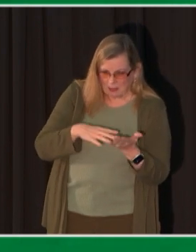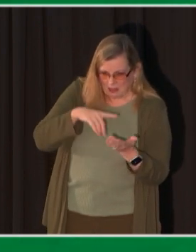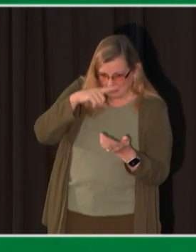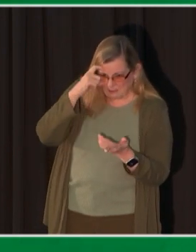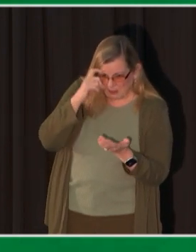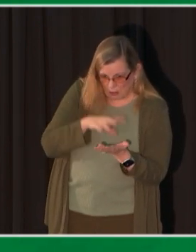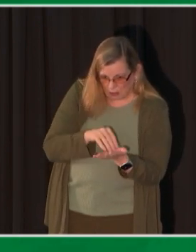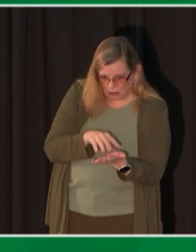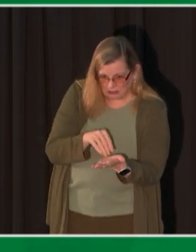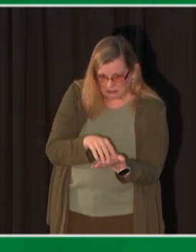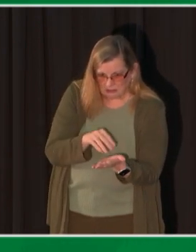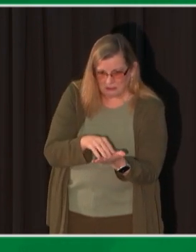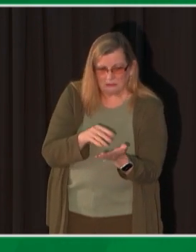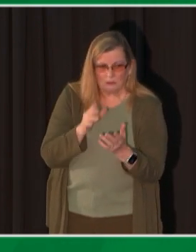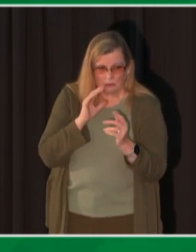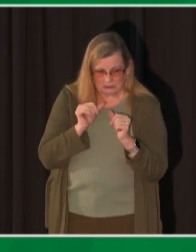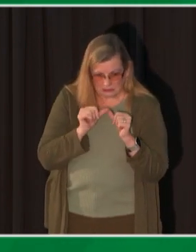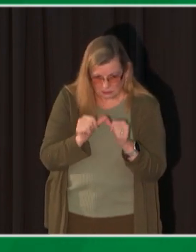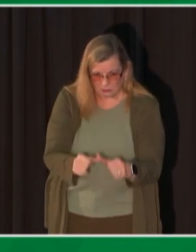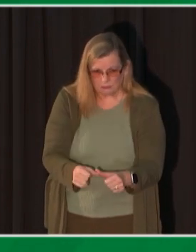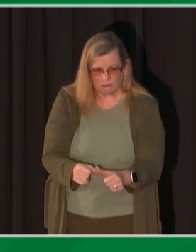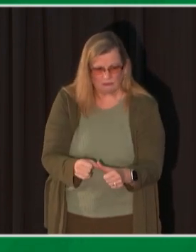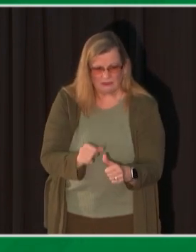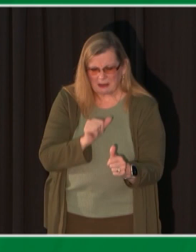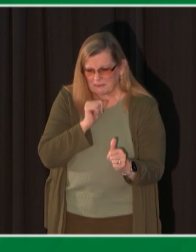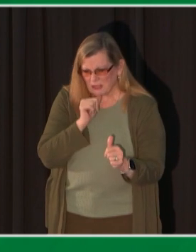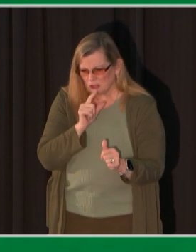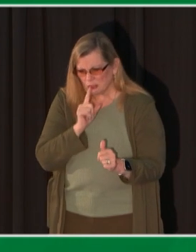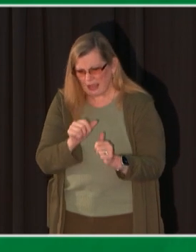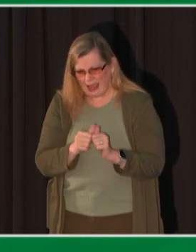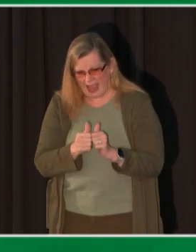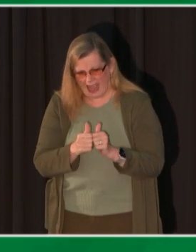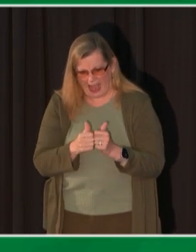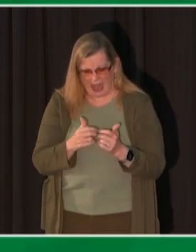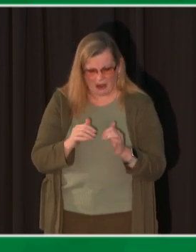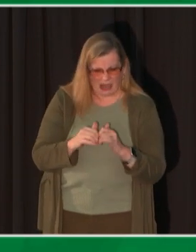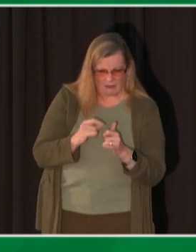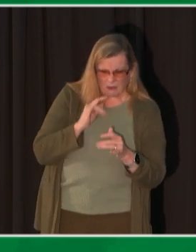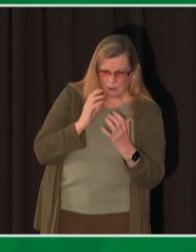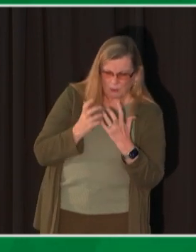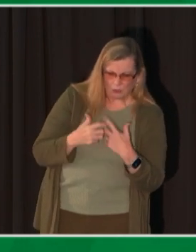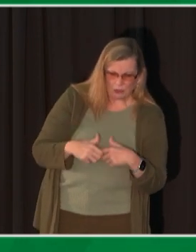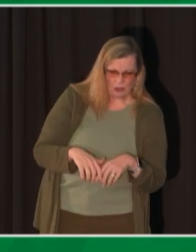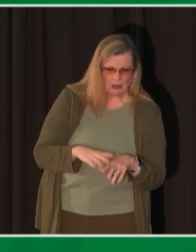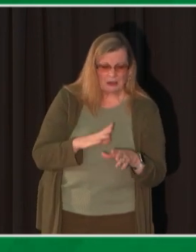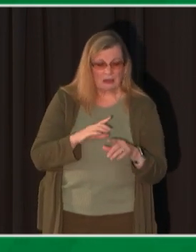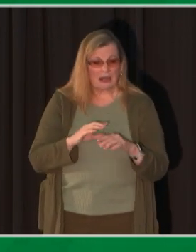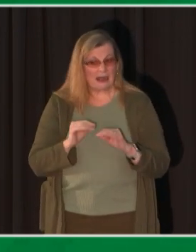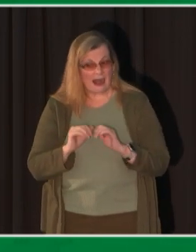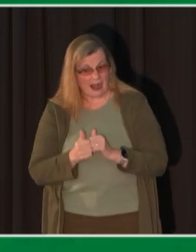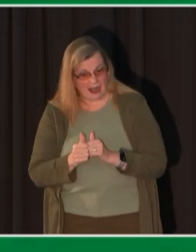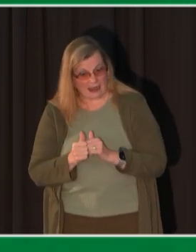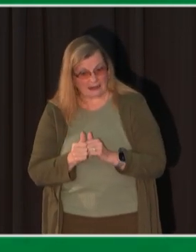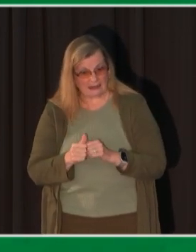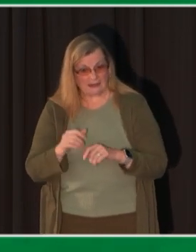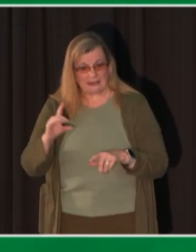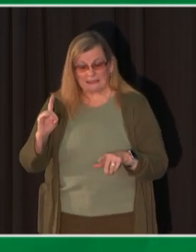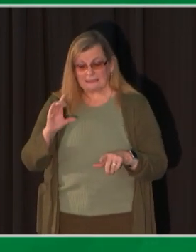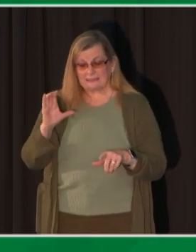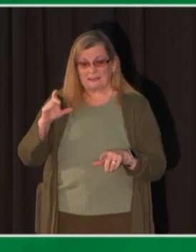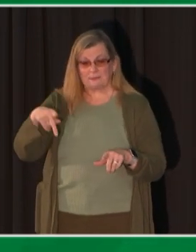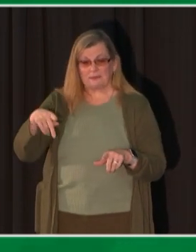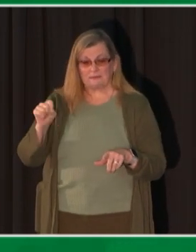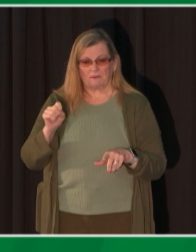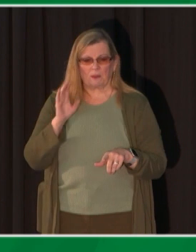not sure what form it will continue, but DCPS is planning for in-person summer school or remote summer